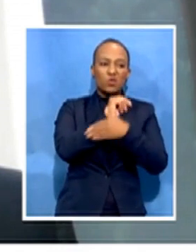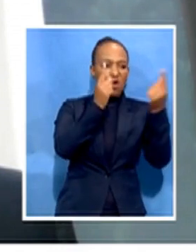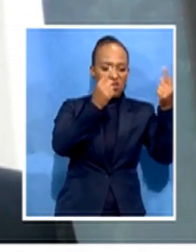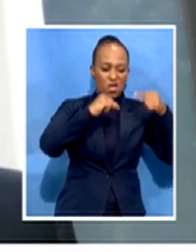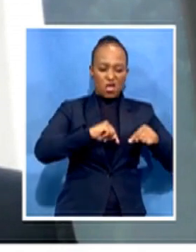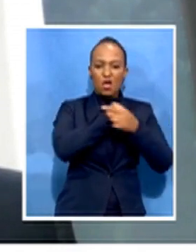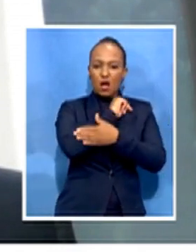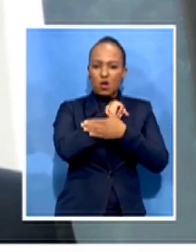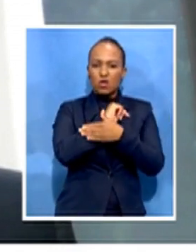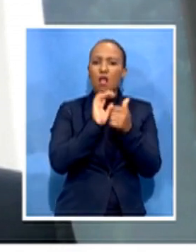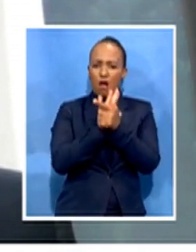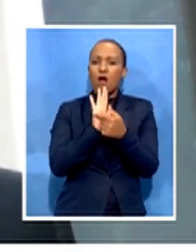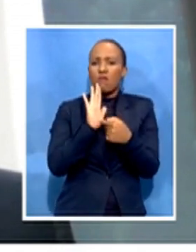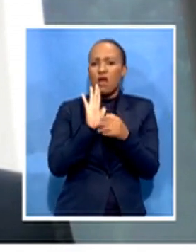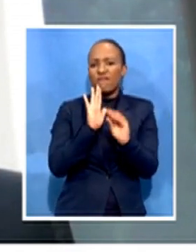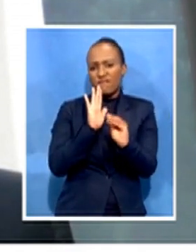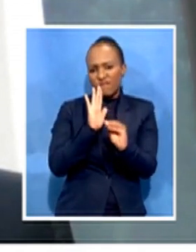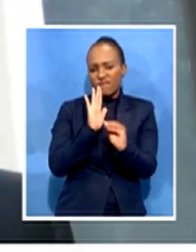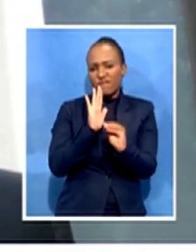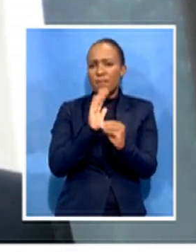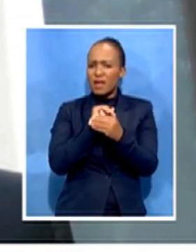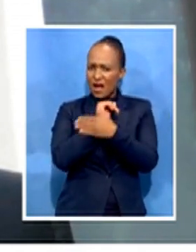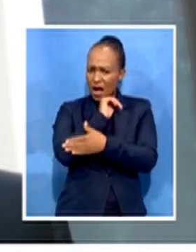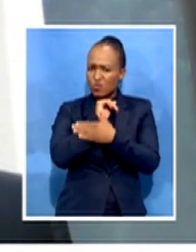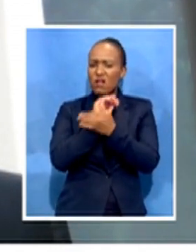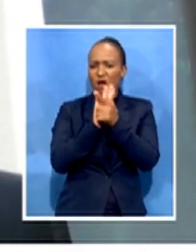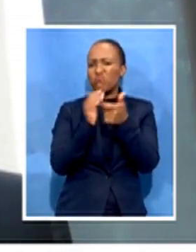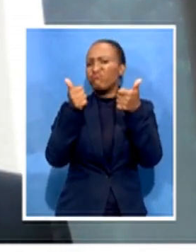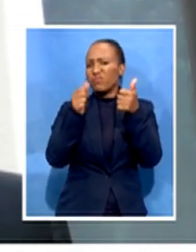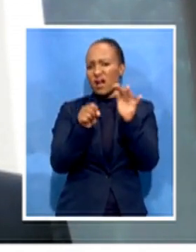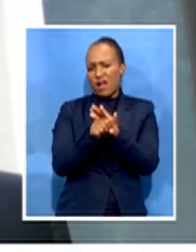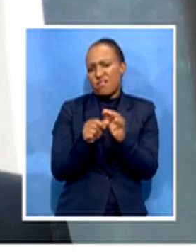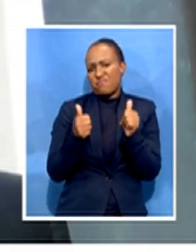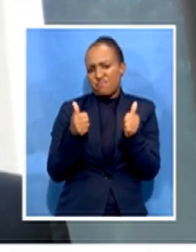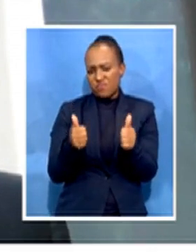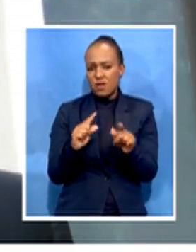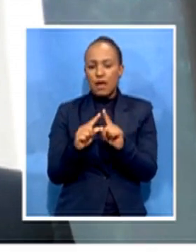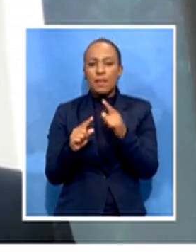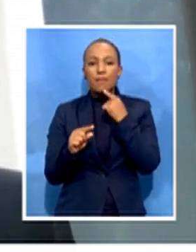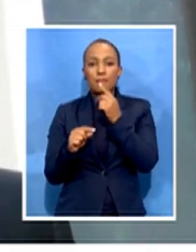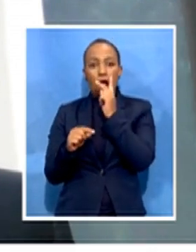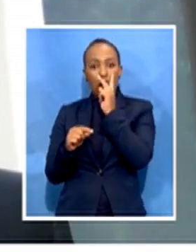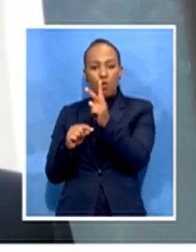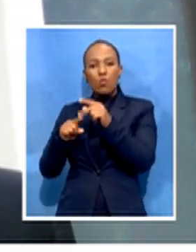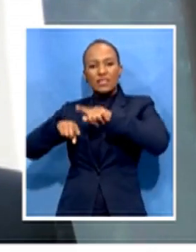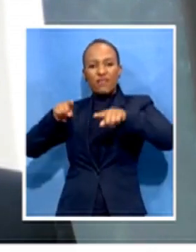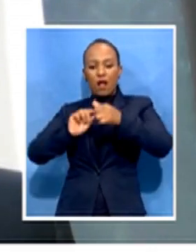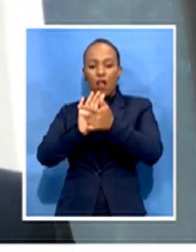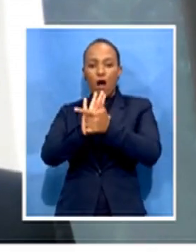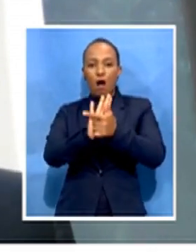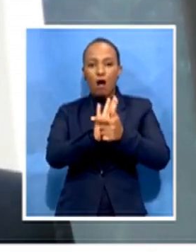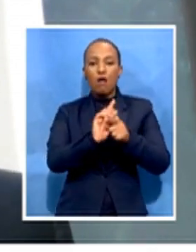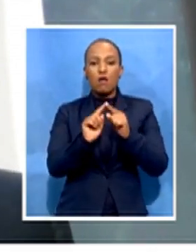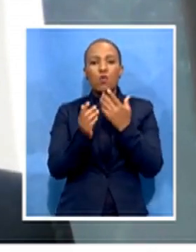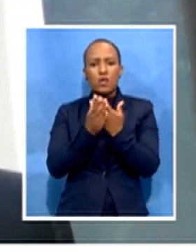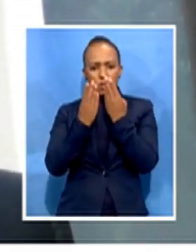them need to be reviewed, but currently, when I look at the different legislation, I'm sure that we will be able to deal with the threat. The biggest challenge is, and